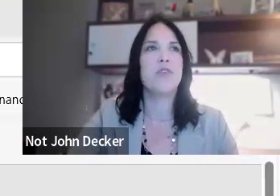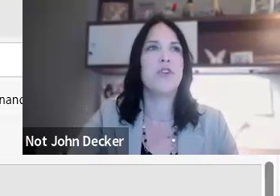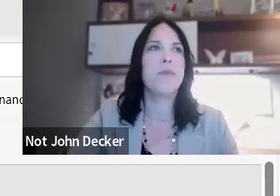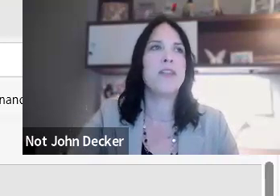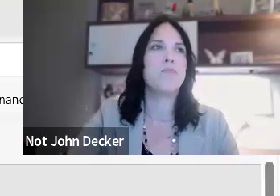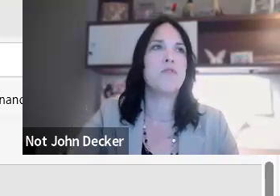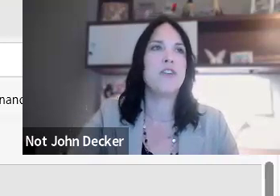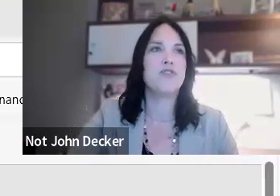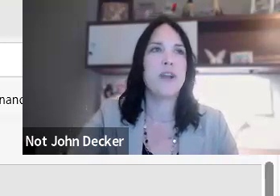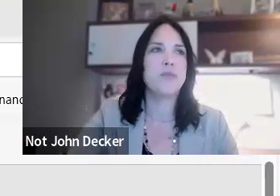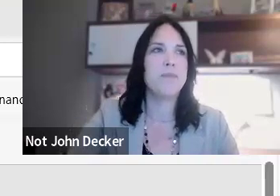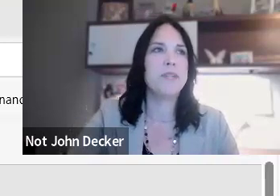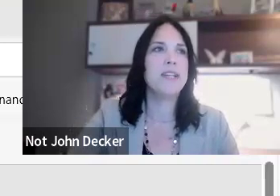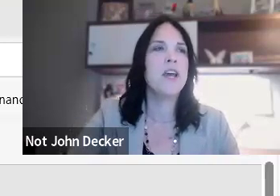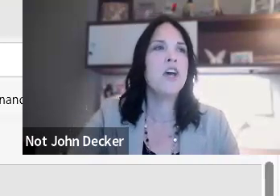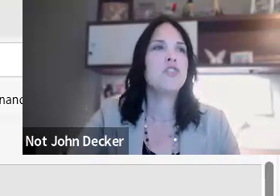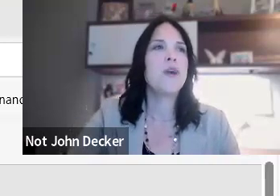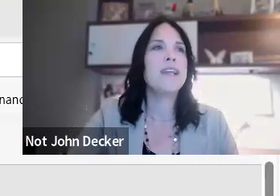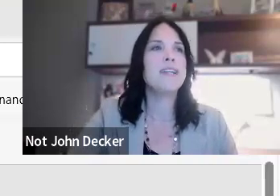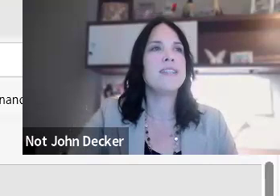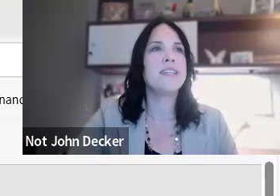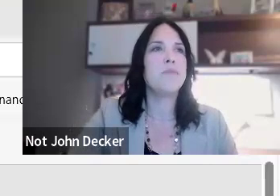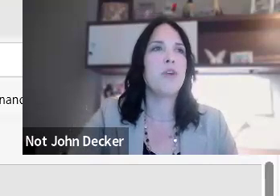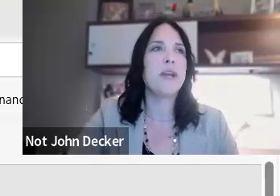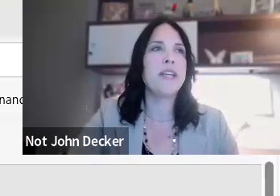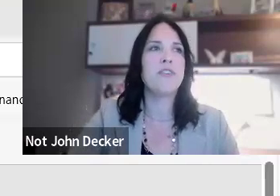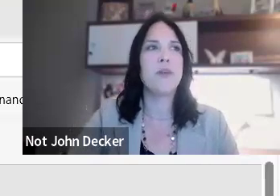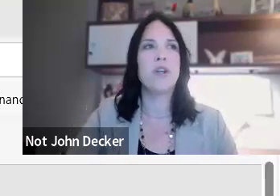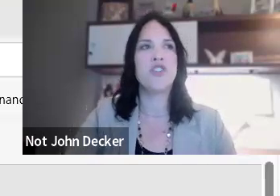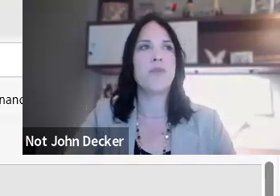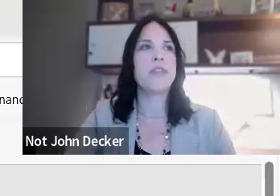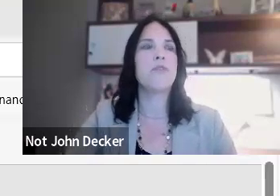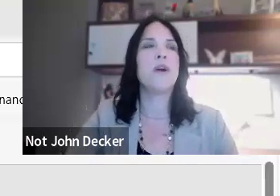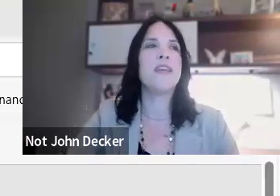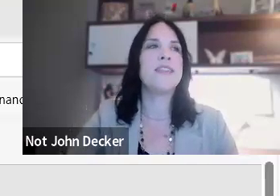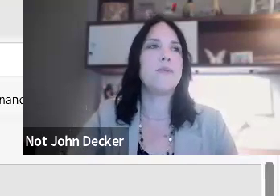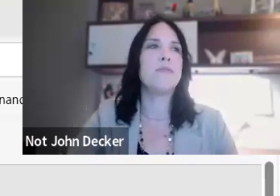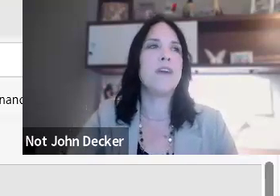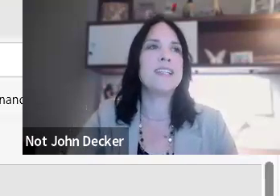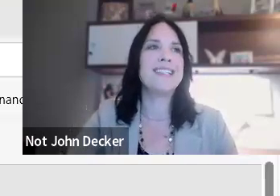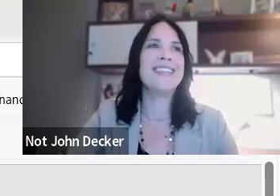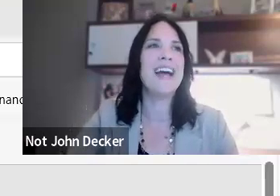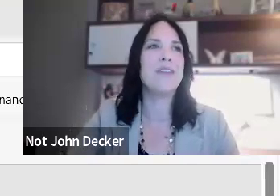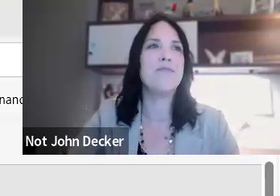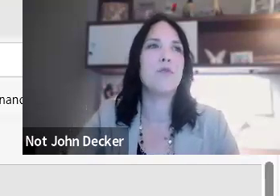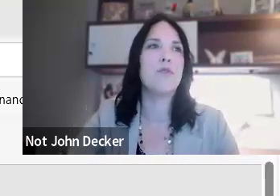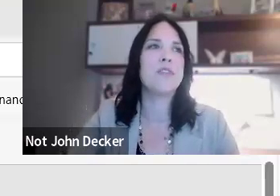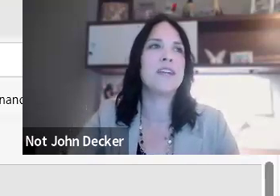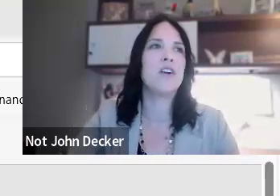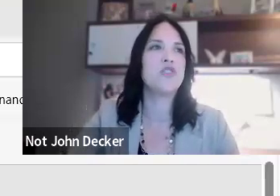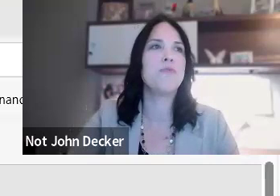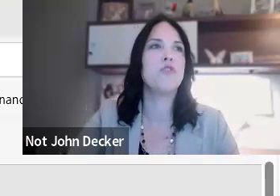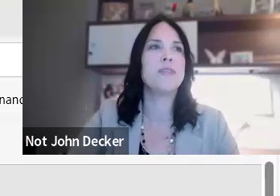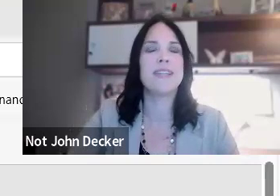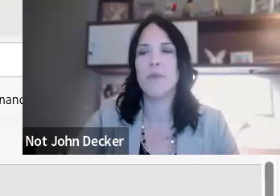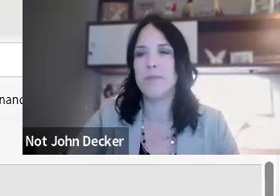Quality Incentive Program, and the provider directory updates. So I highlighted this key part right here that I wanted to share with everyone, that the revised deadline for